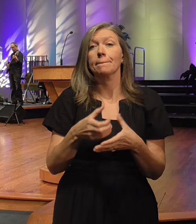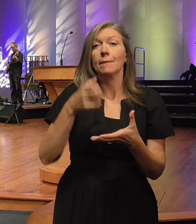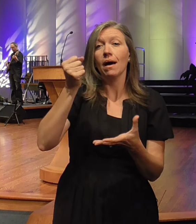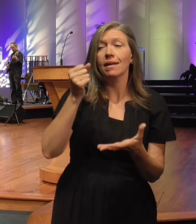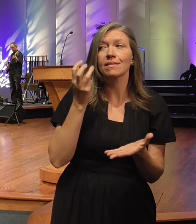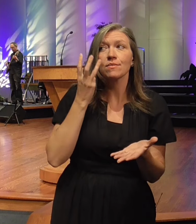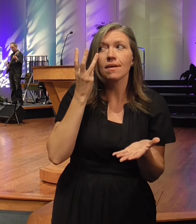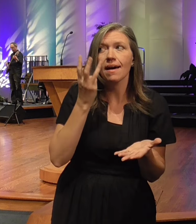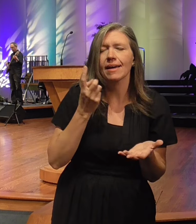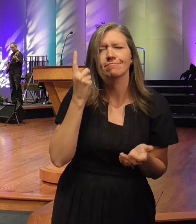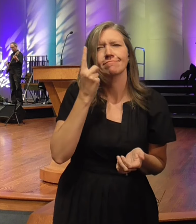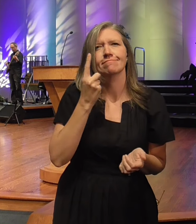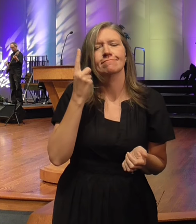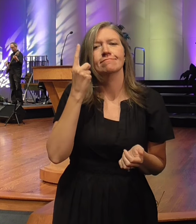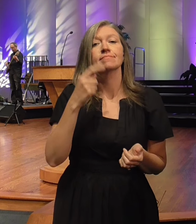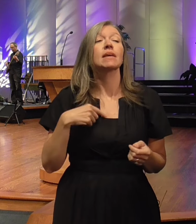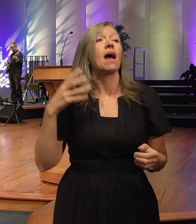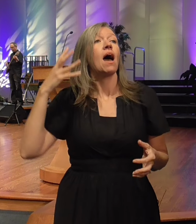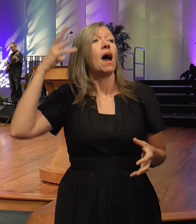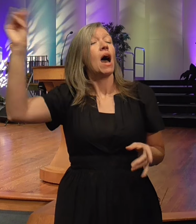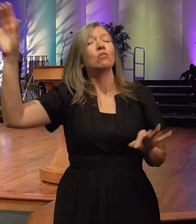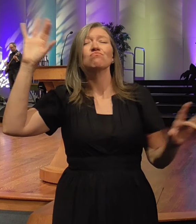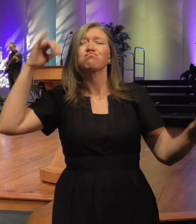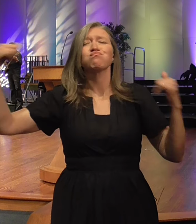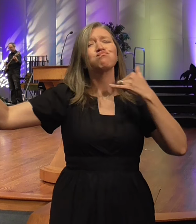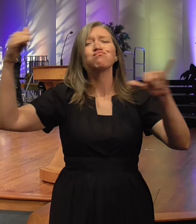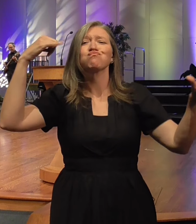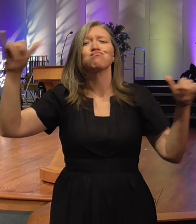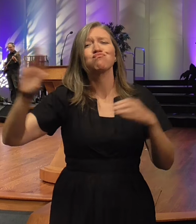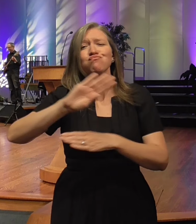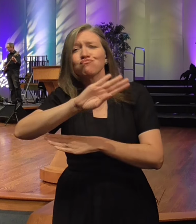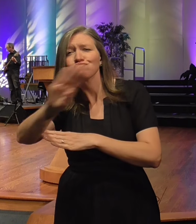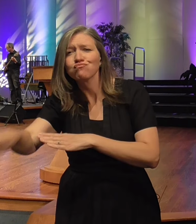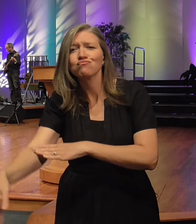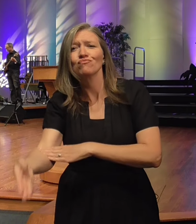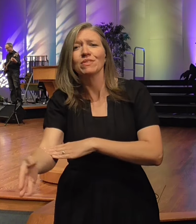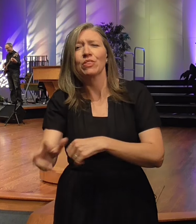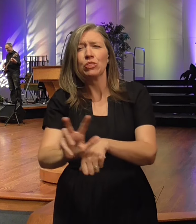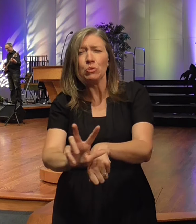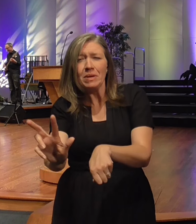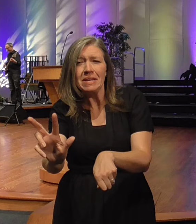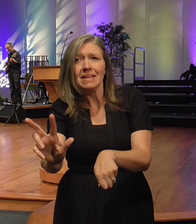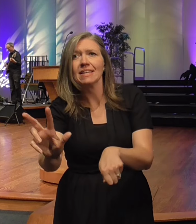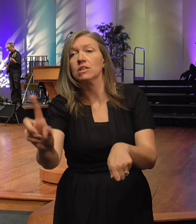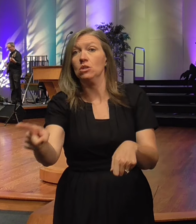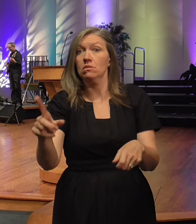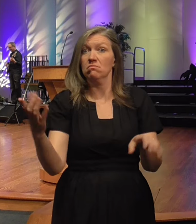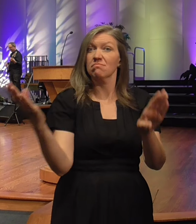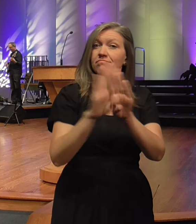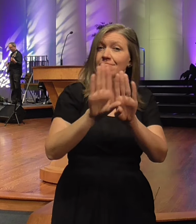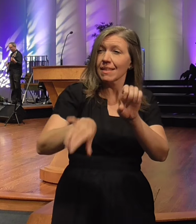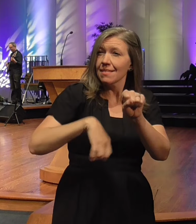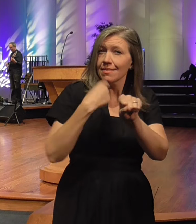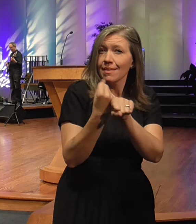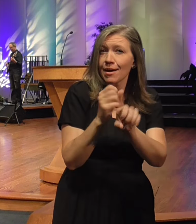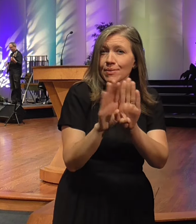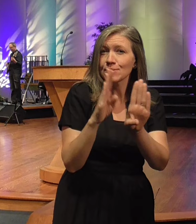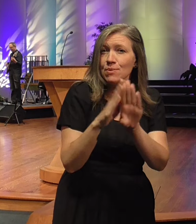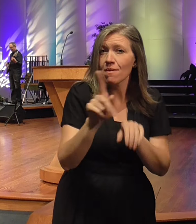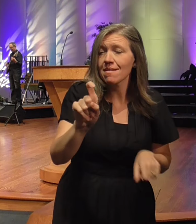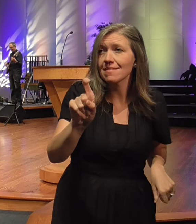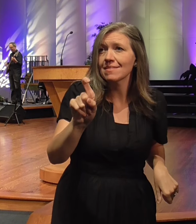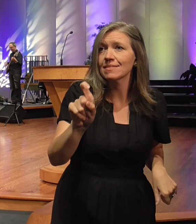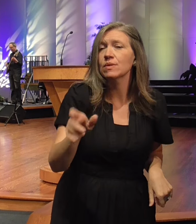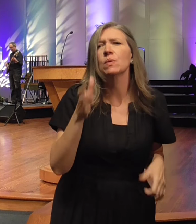be sending me a Valentine, birthday greetings, bottle of wine? If I've been